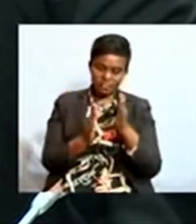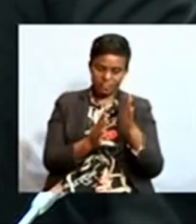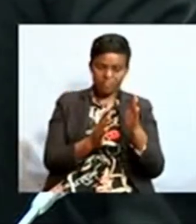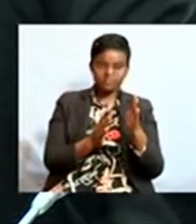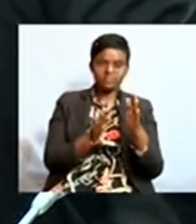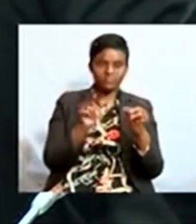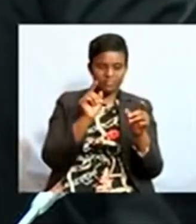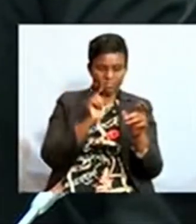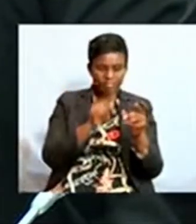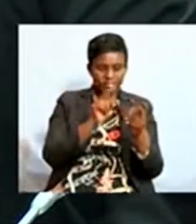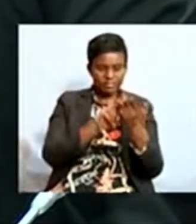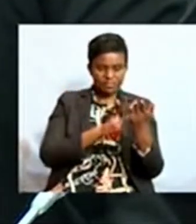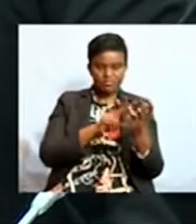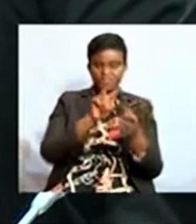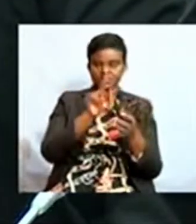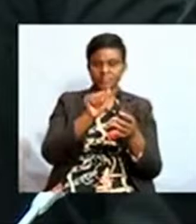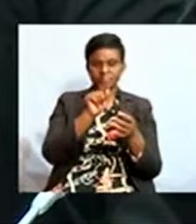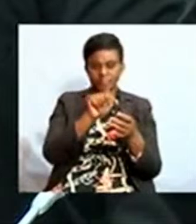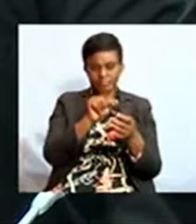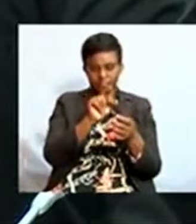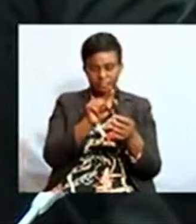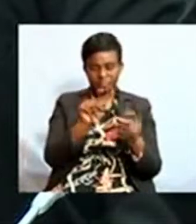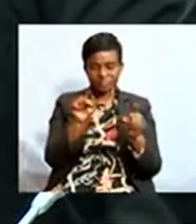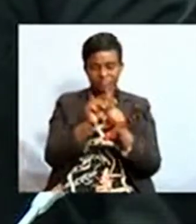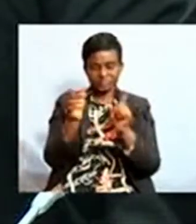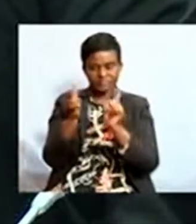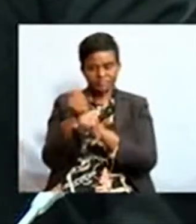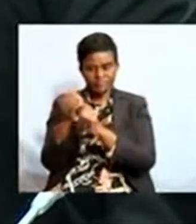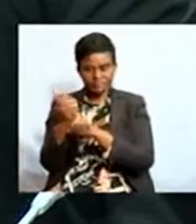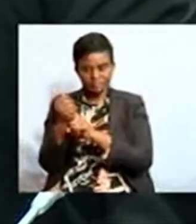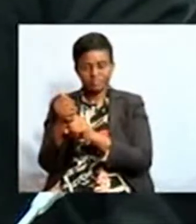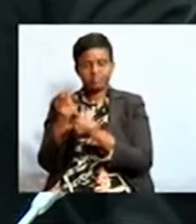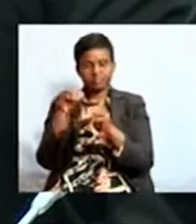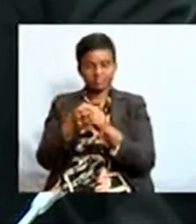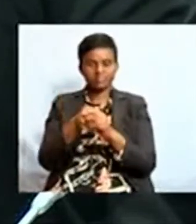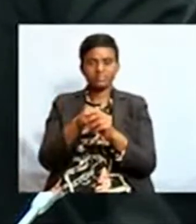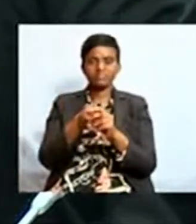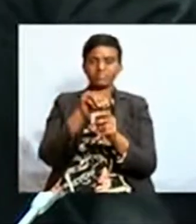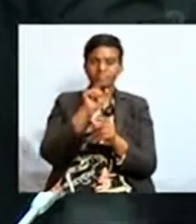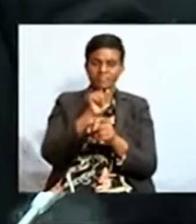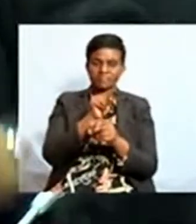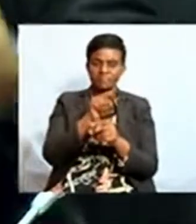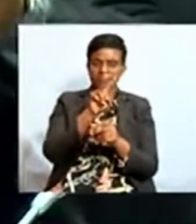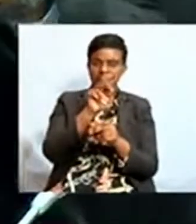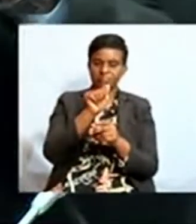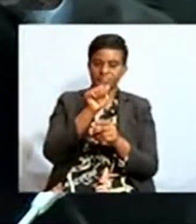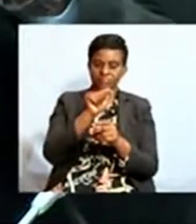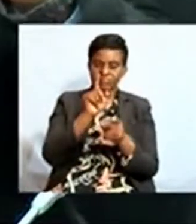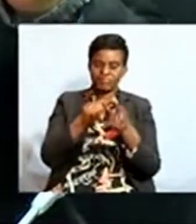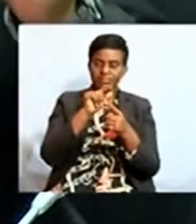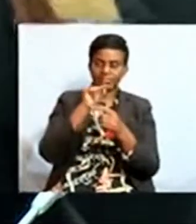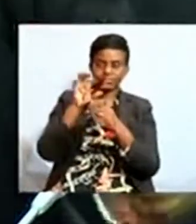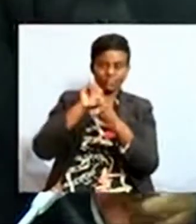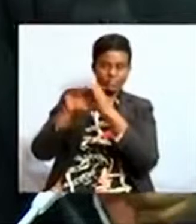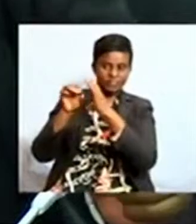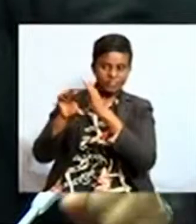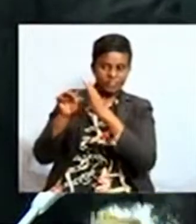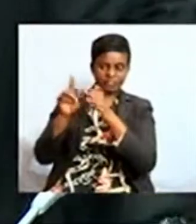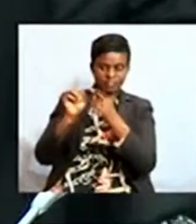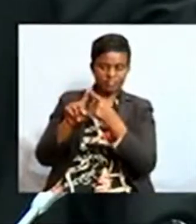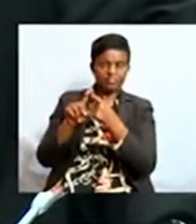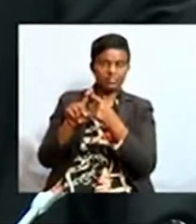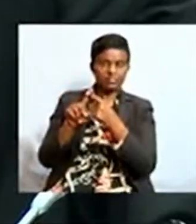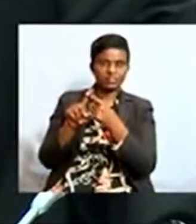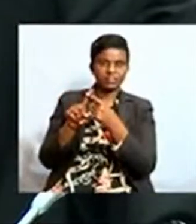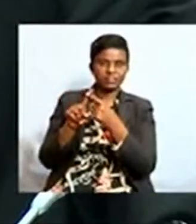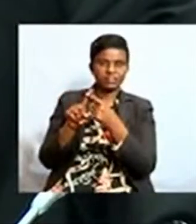reporting back was to capture those who were being paid VAT but not remitting it to the